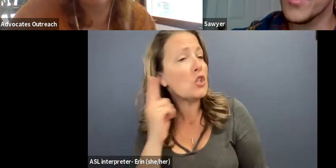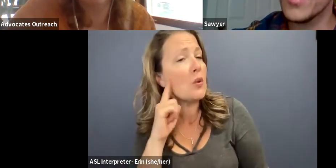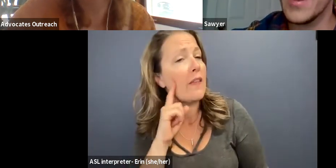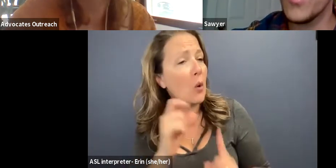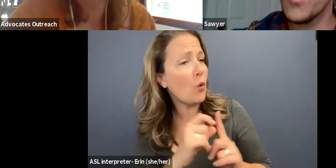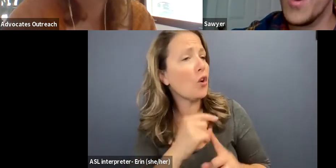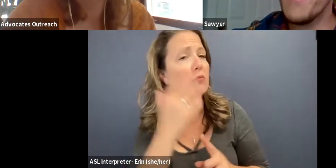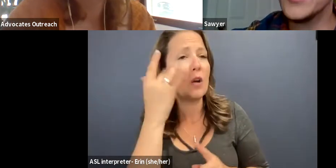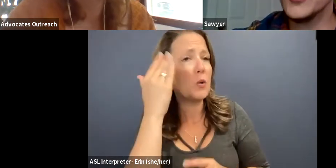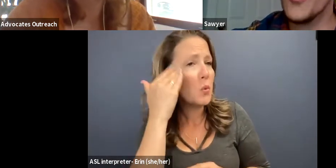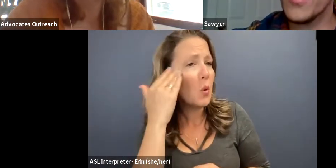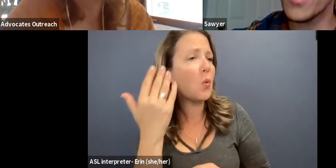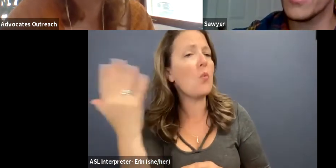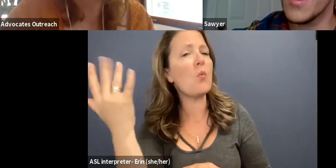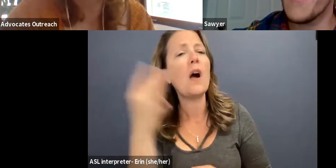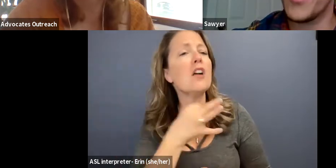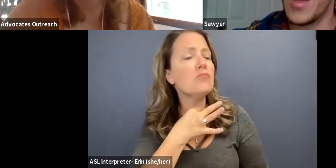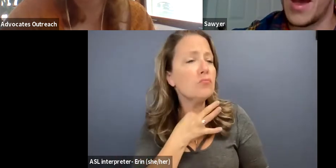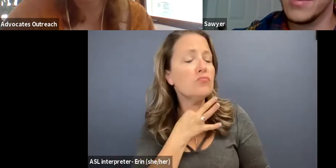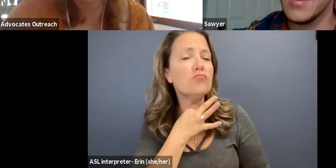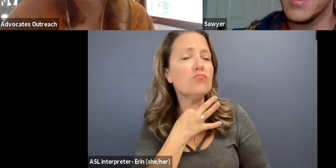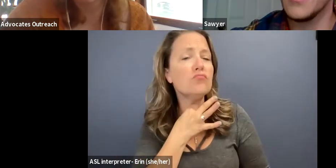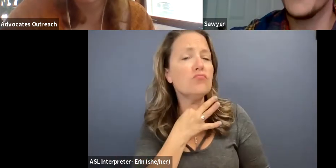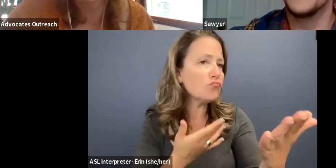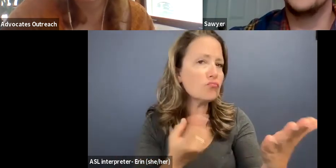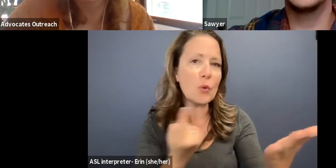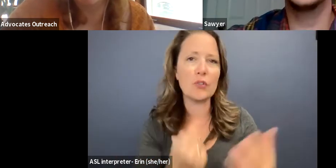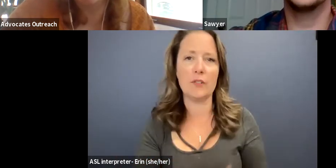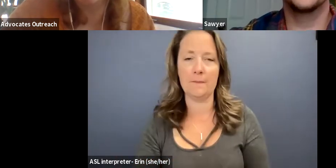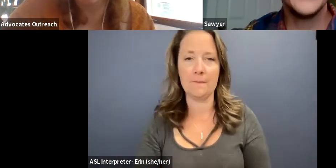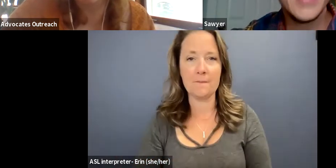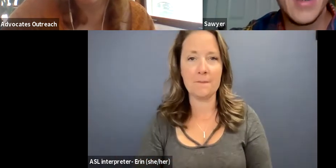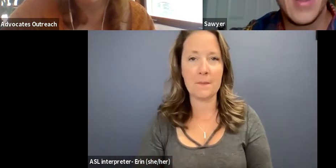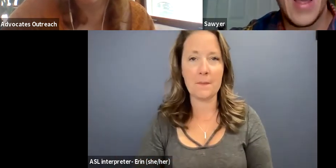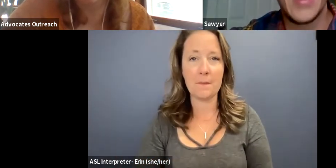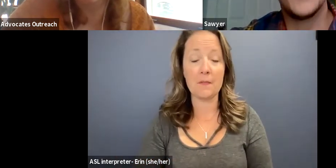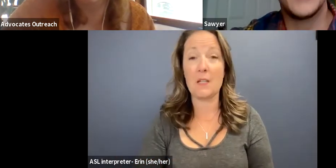like answer their questions and also listen,